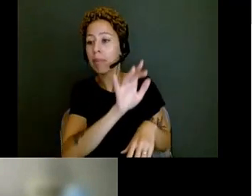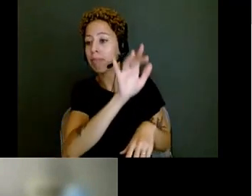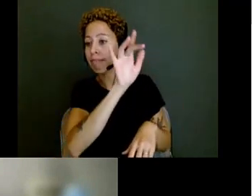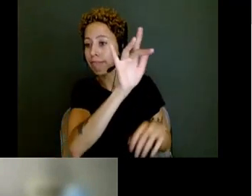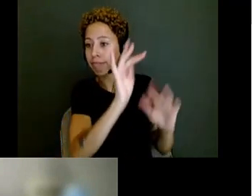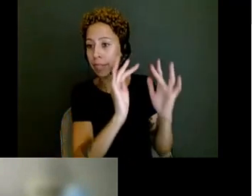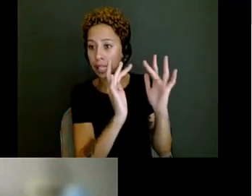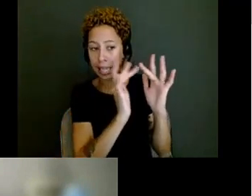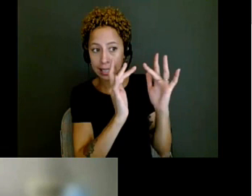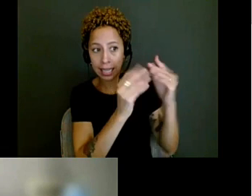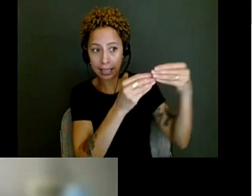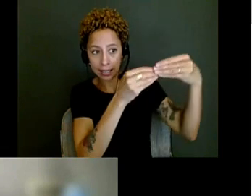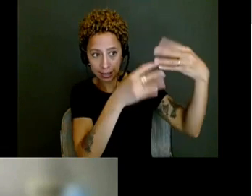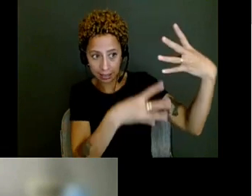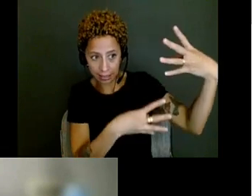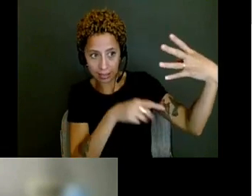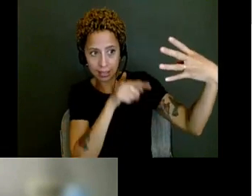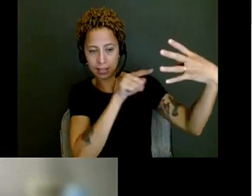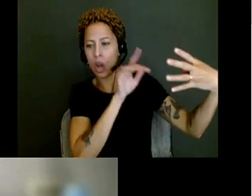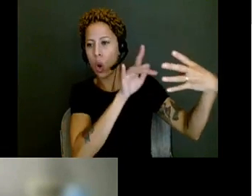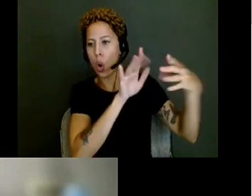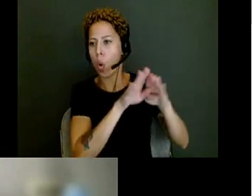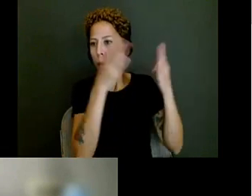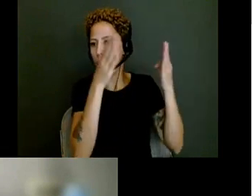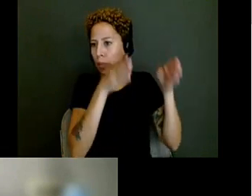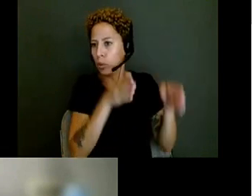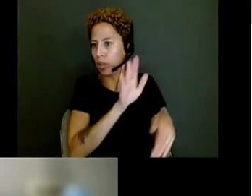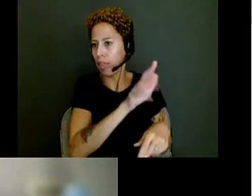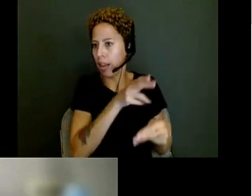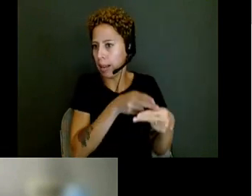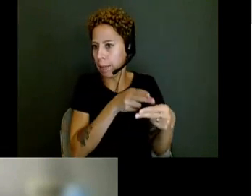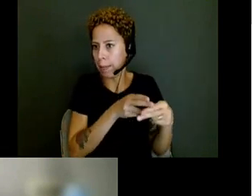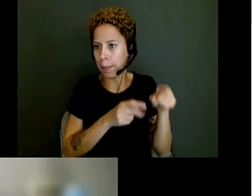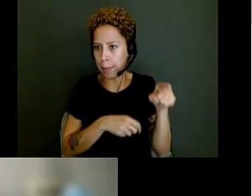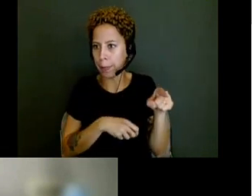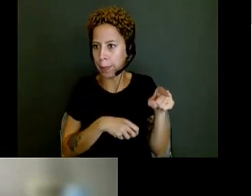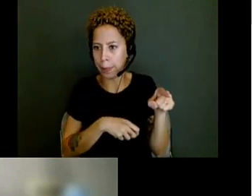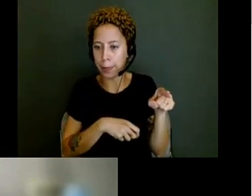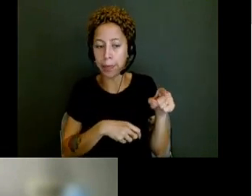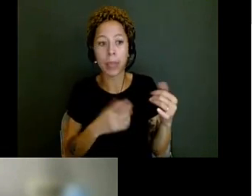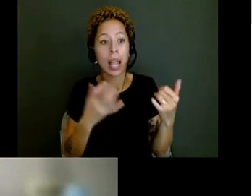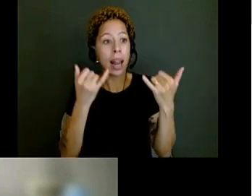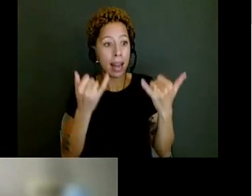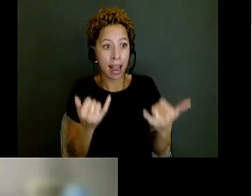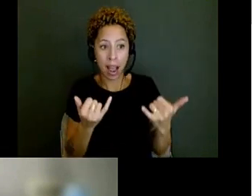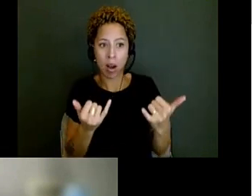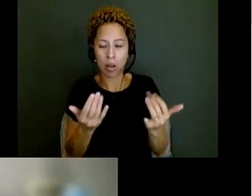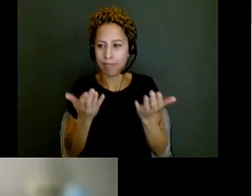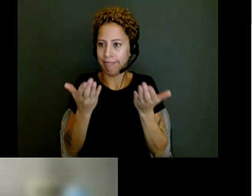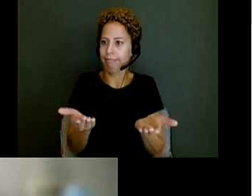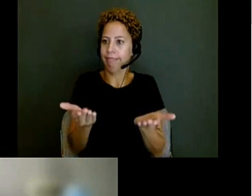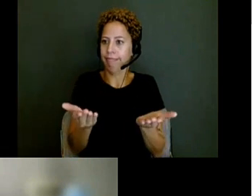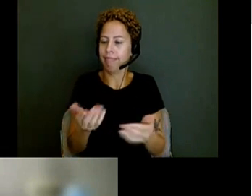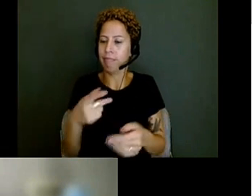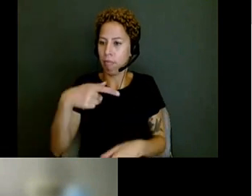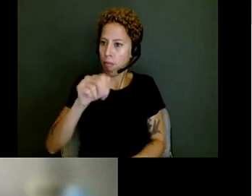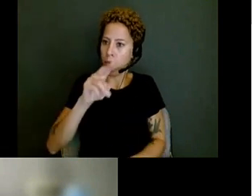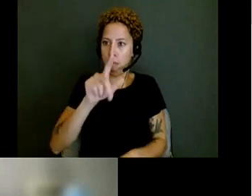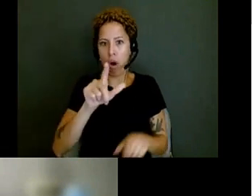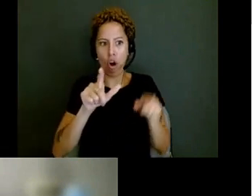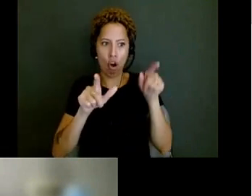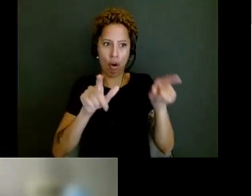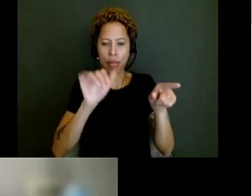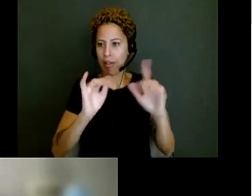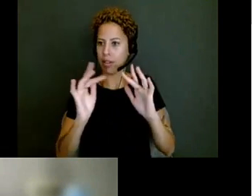contact in the Contact section. Okay, so now my contact is ready for messaging. And to type